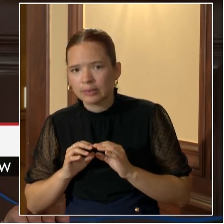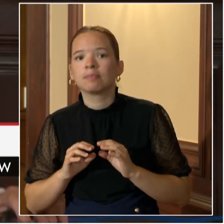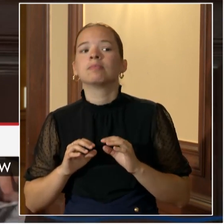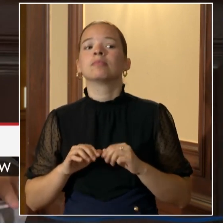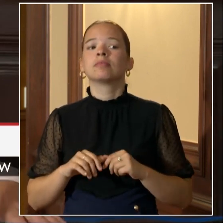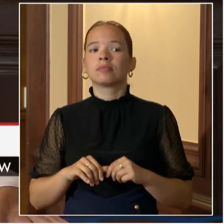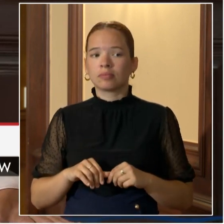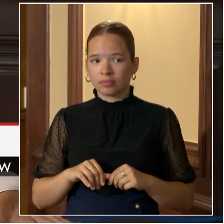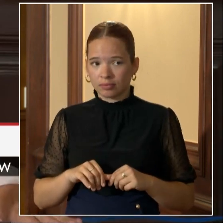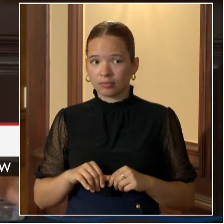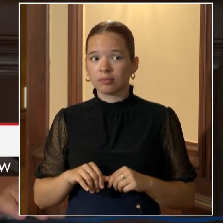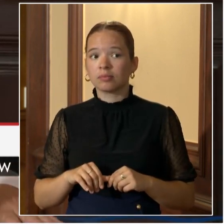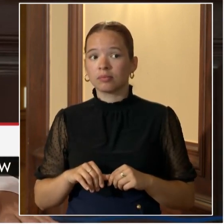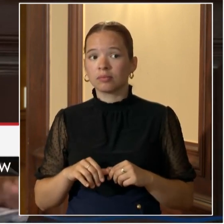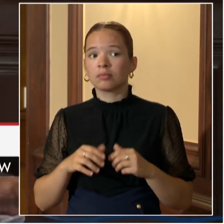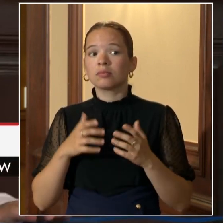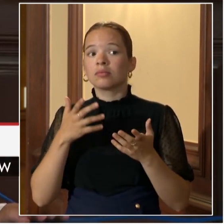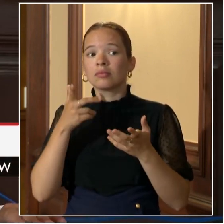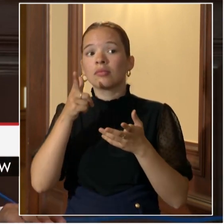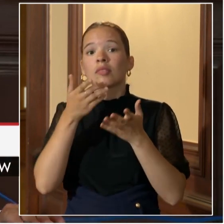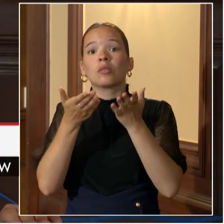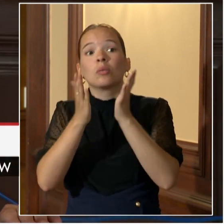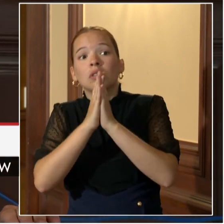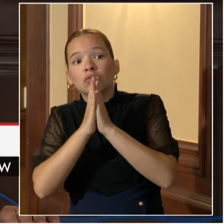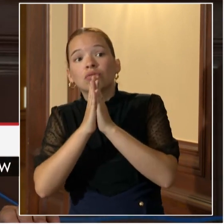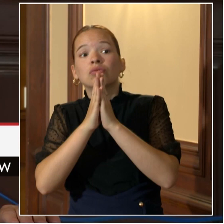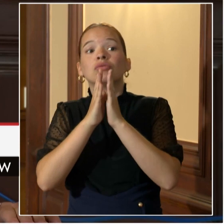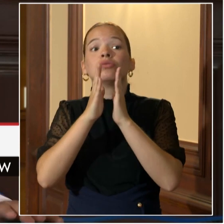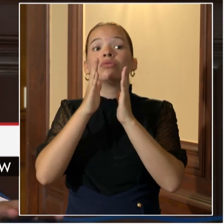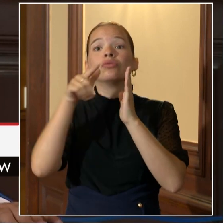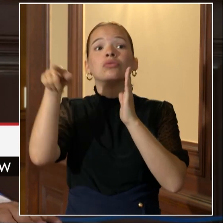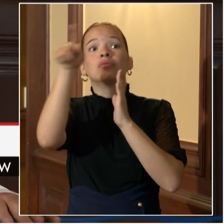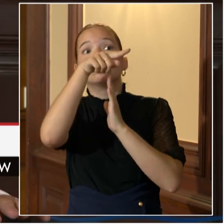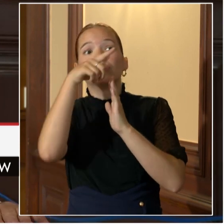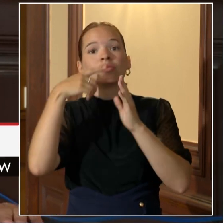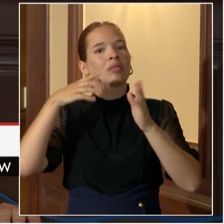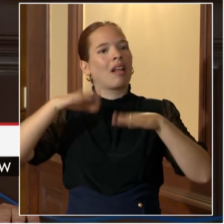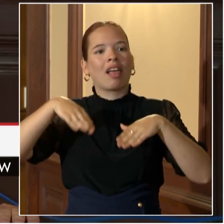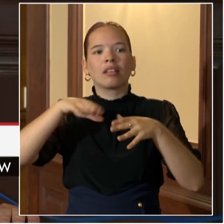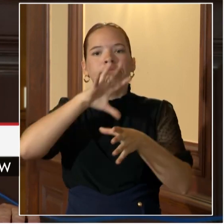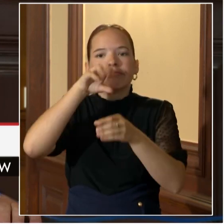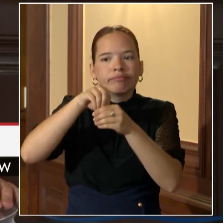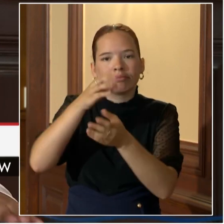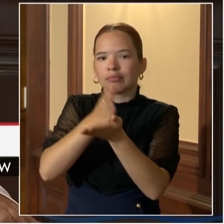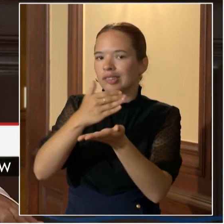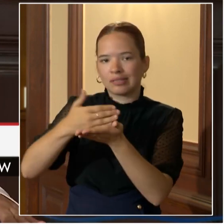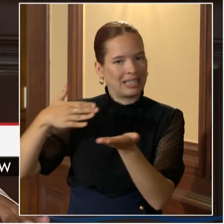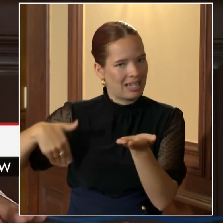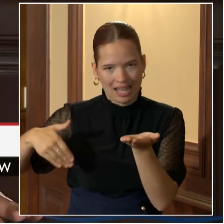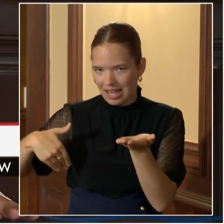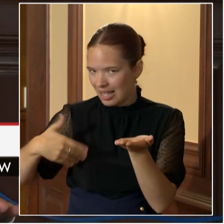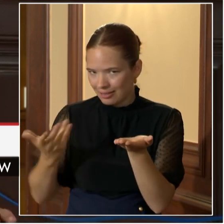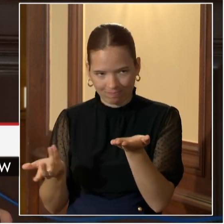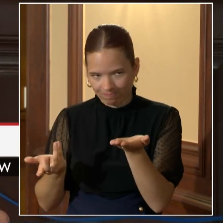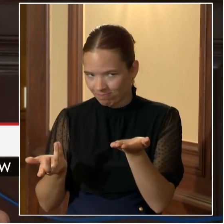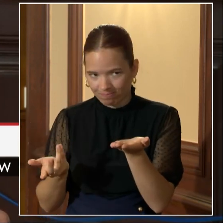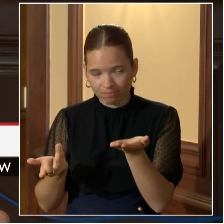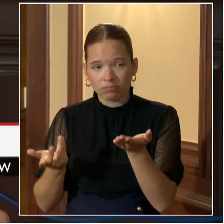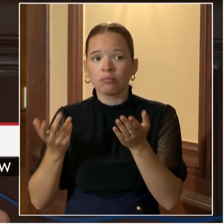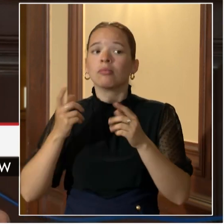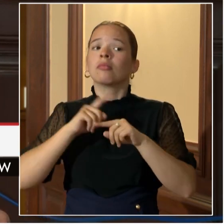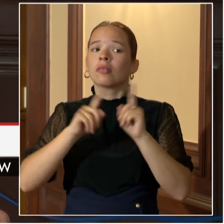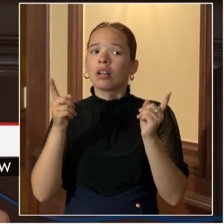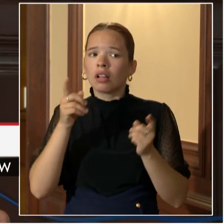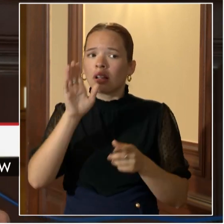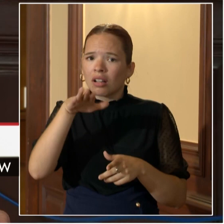included in the budget per se, but he can certainly present it, and that